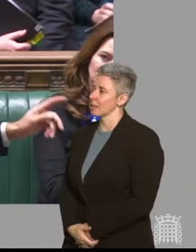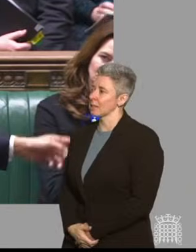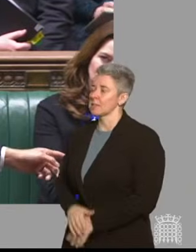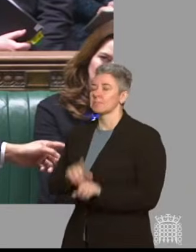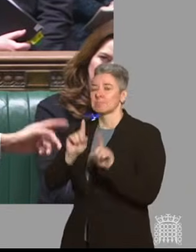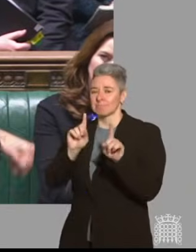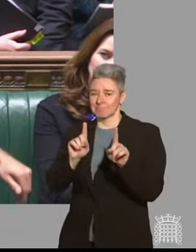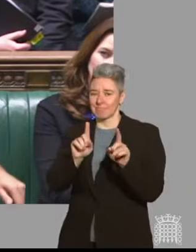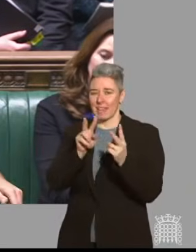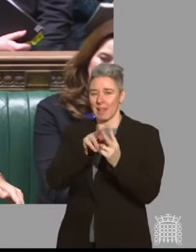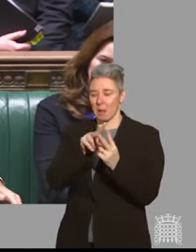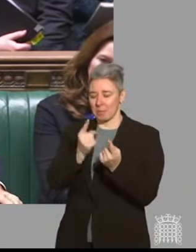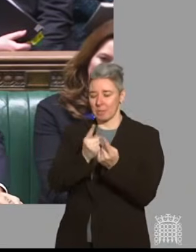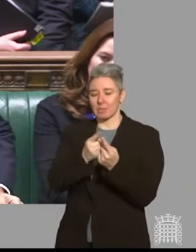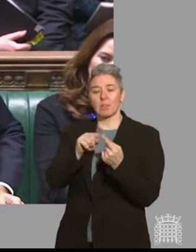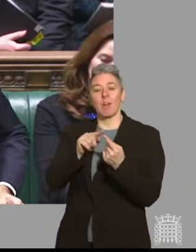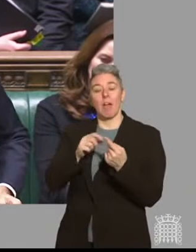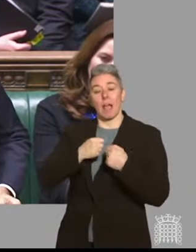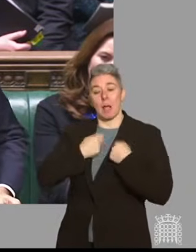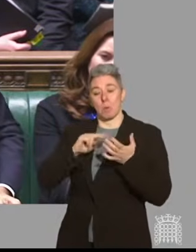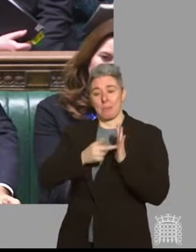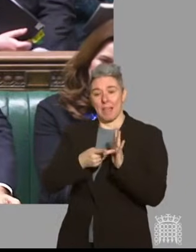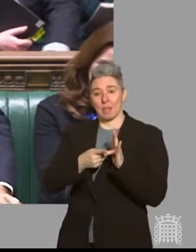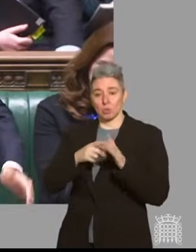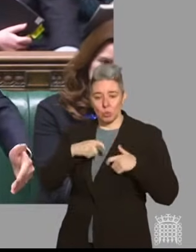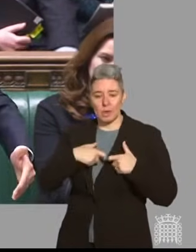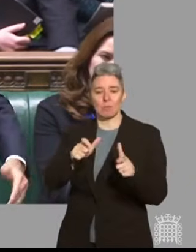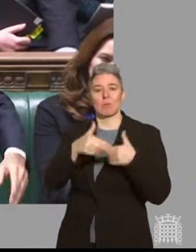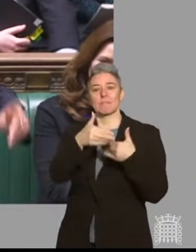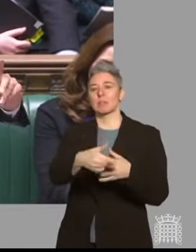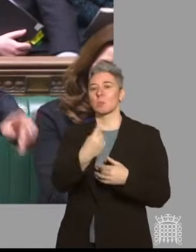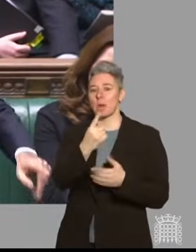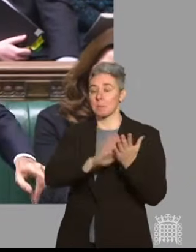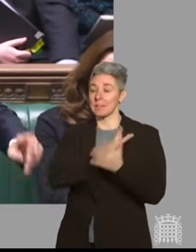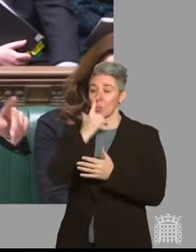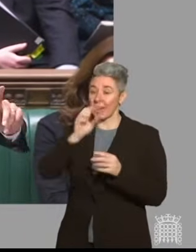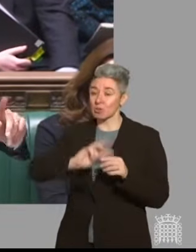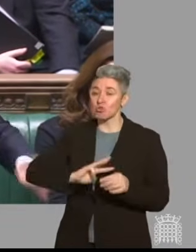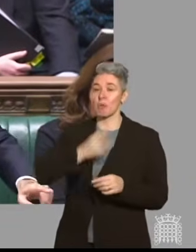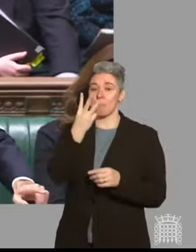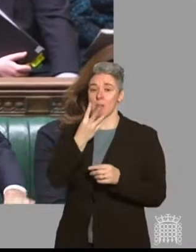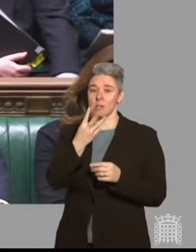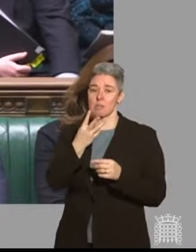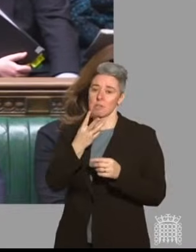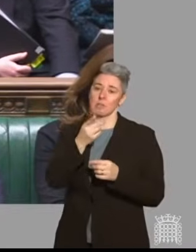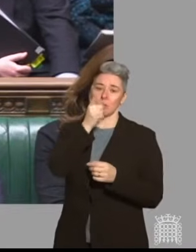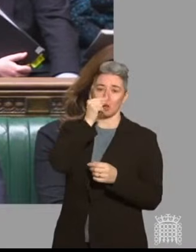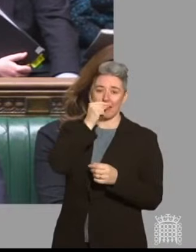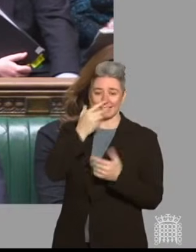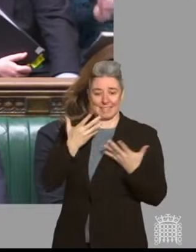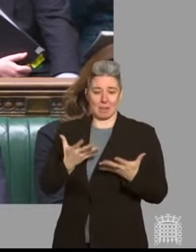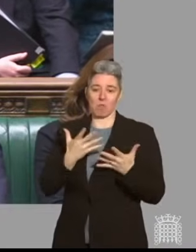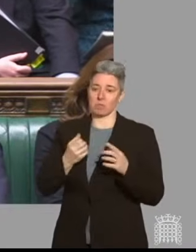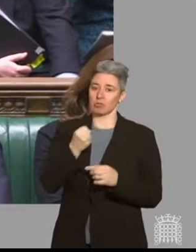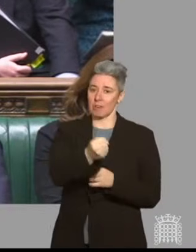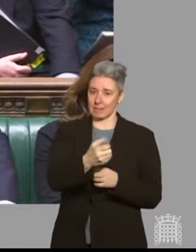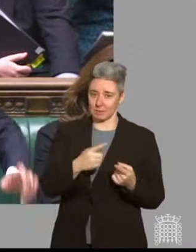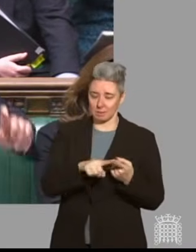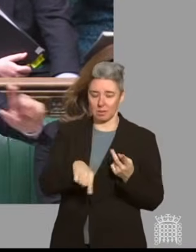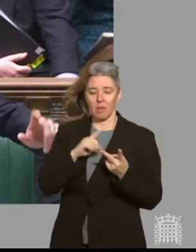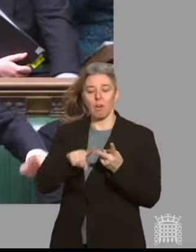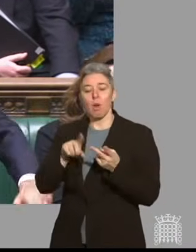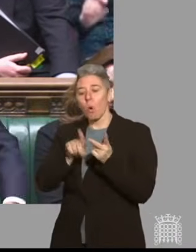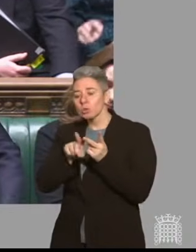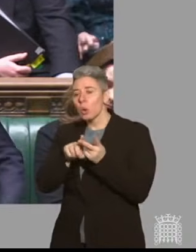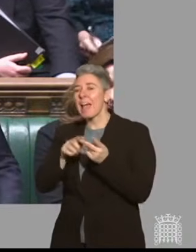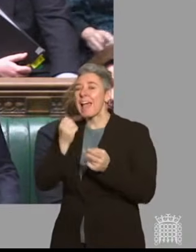the capacity that is currently being used on the line. The second thing is every penny of the £19.8 billion from